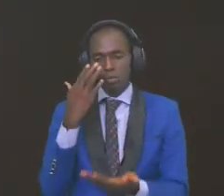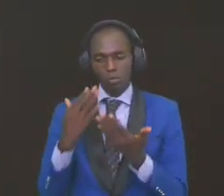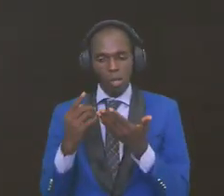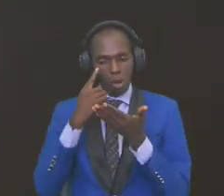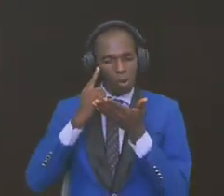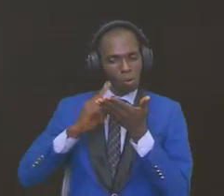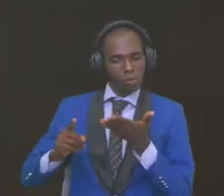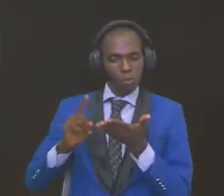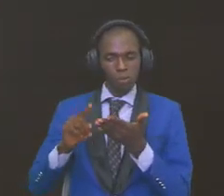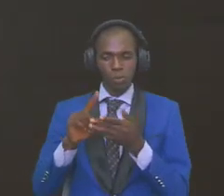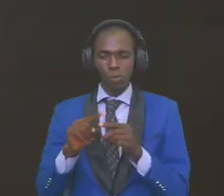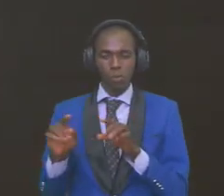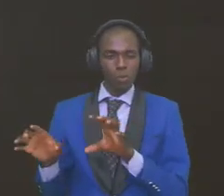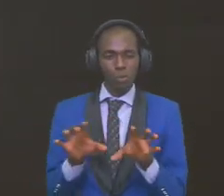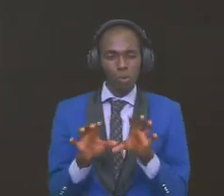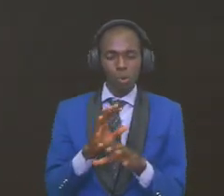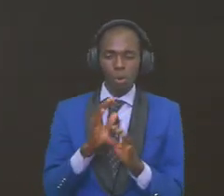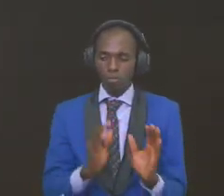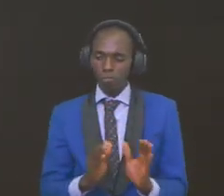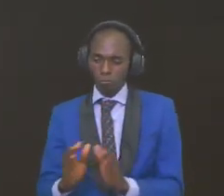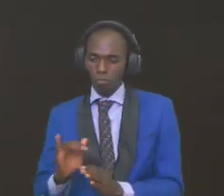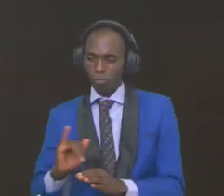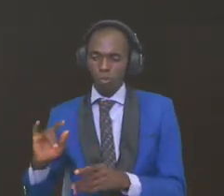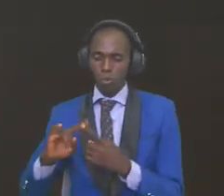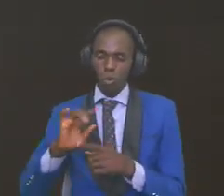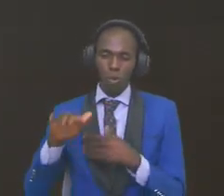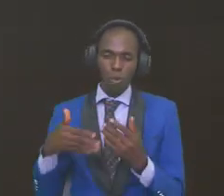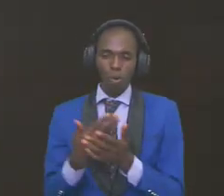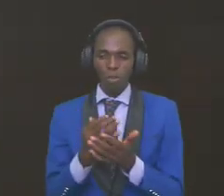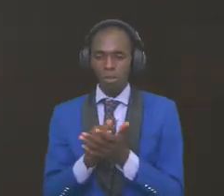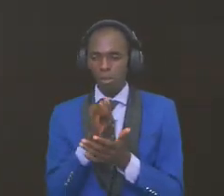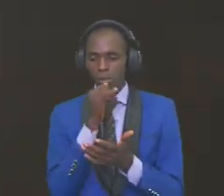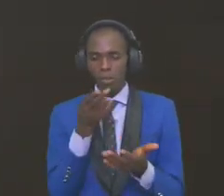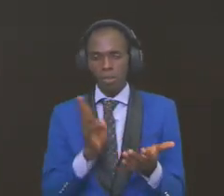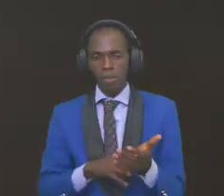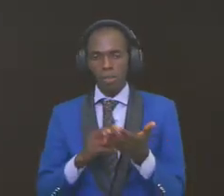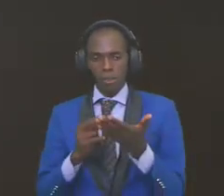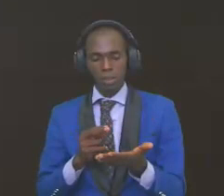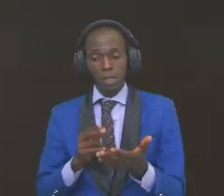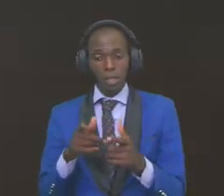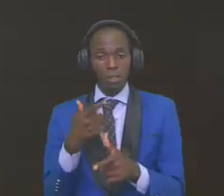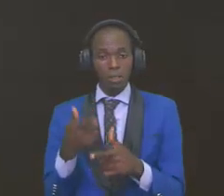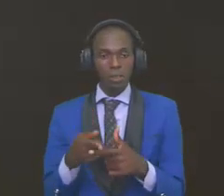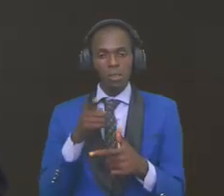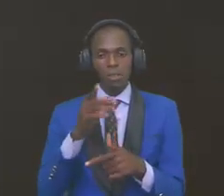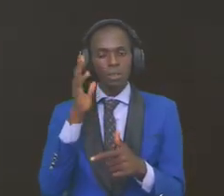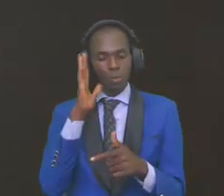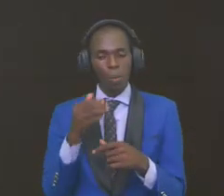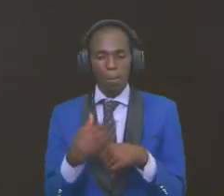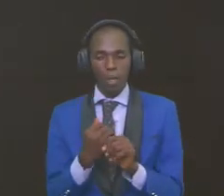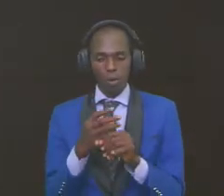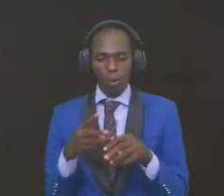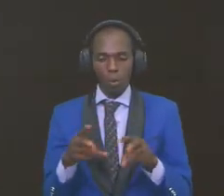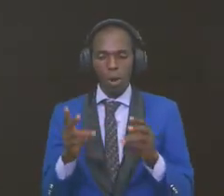do according to all that is written therein. For then thou shalt make thy way